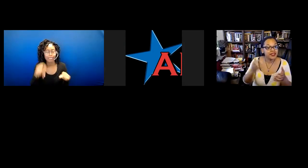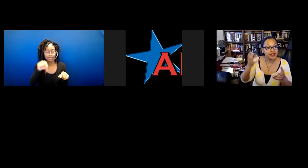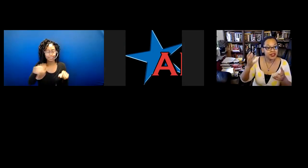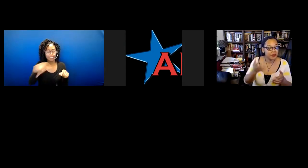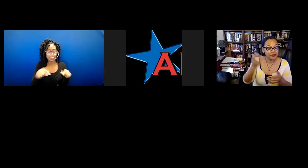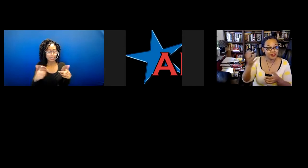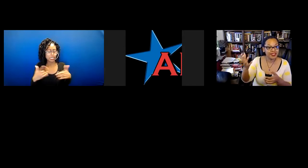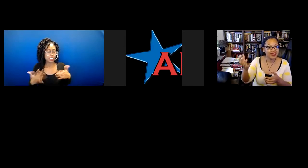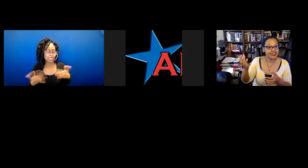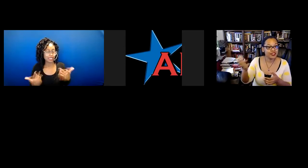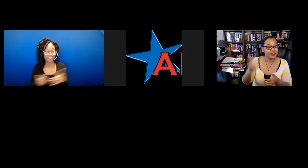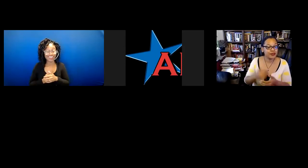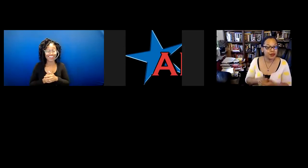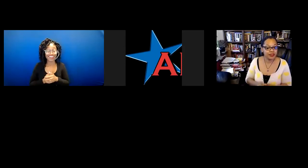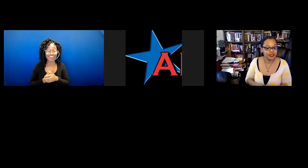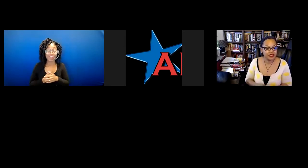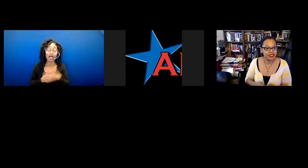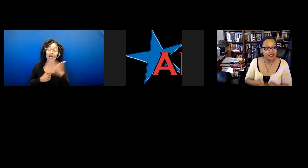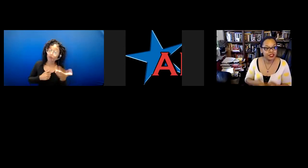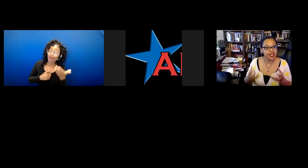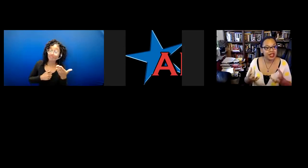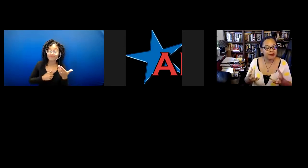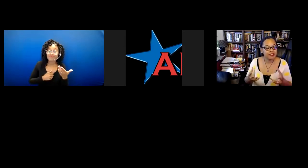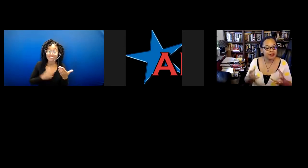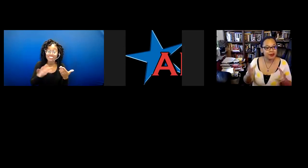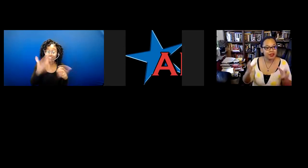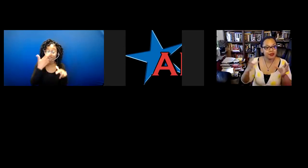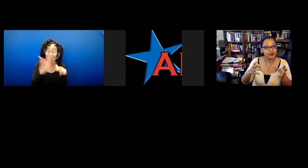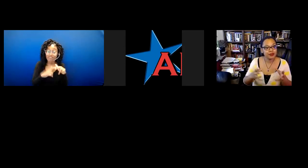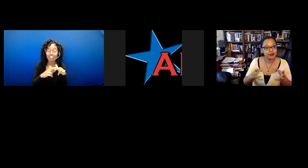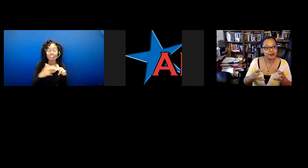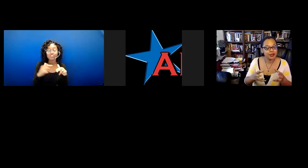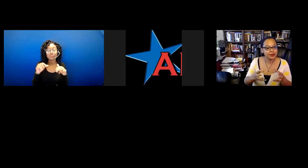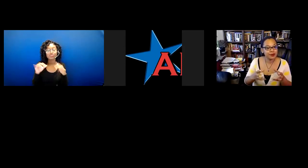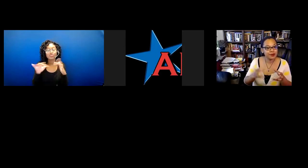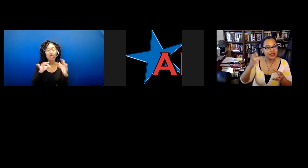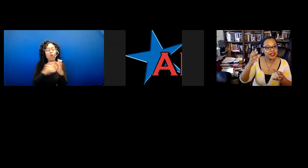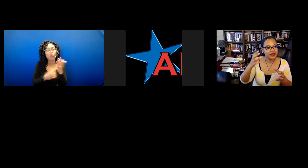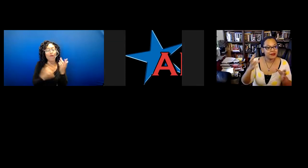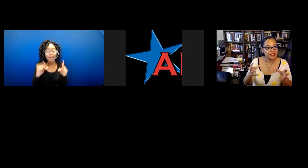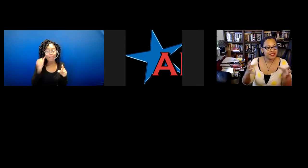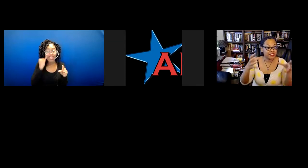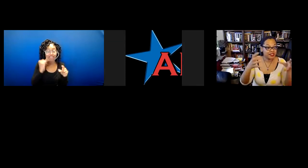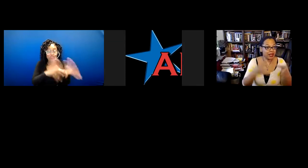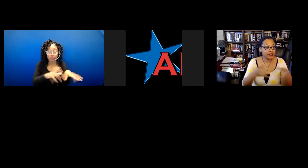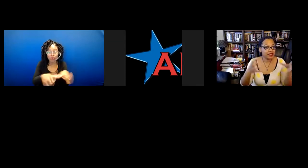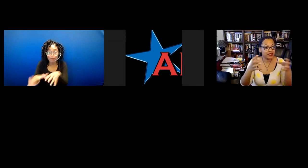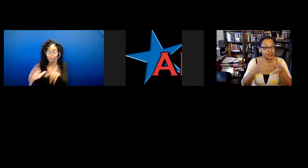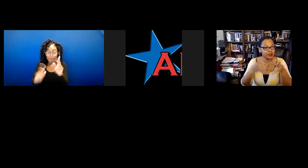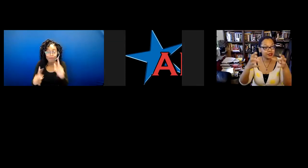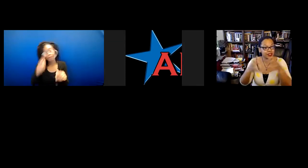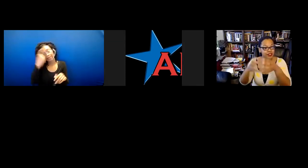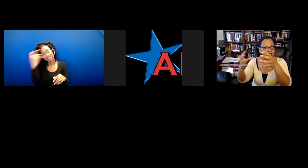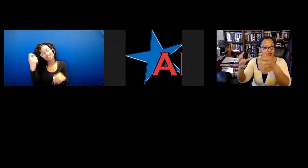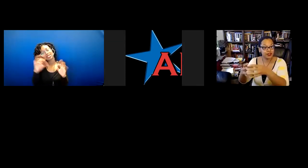a even more fun thing to sort of frame our discussion, what happens when those groups of people, because this is happening in